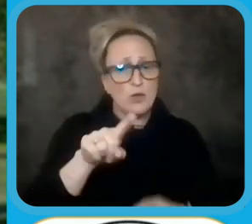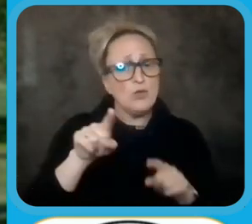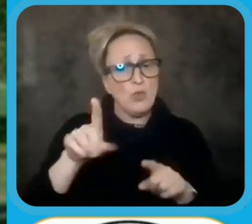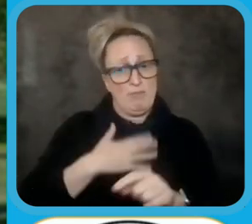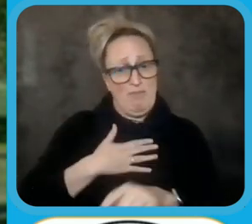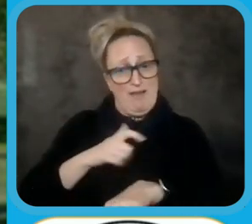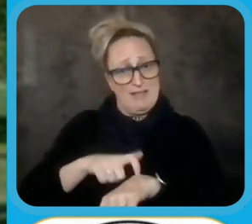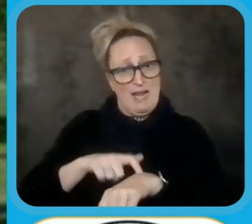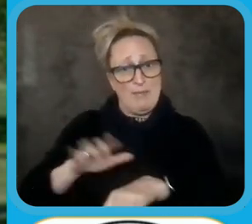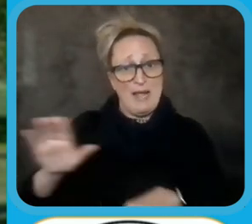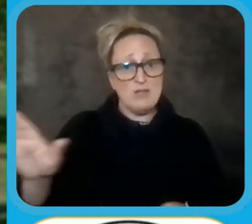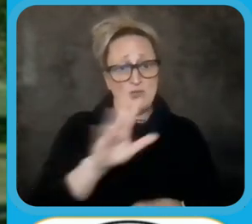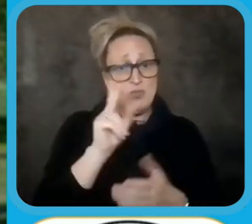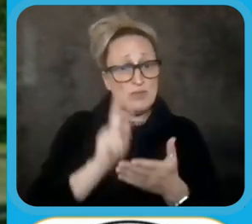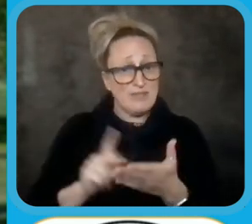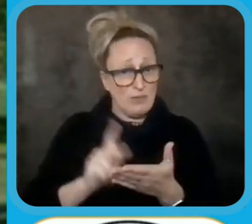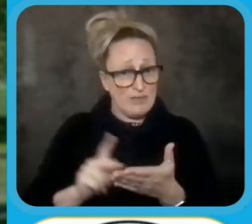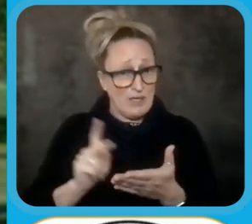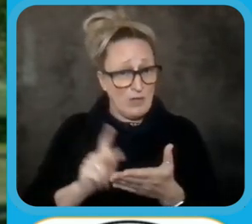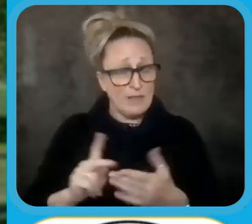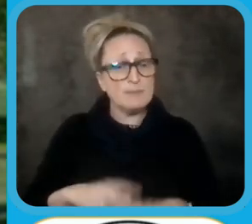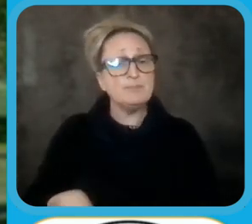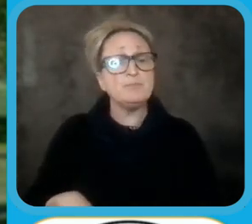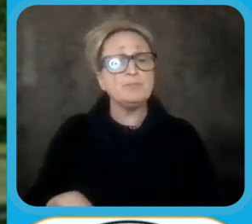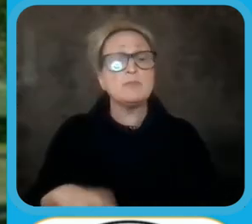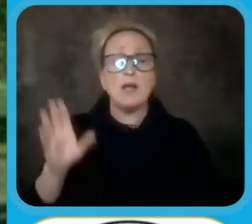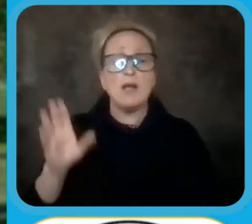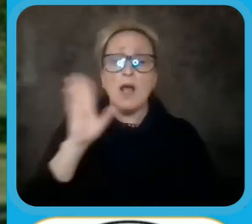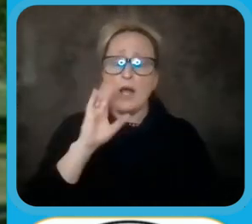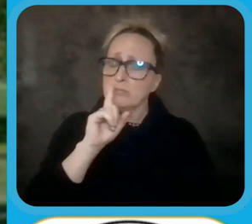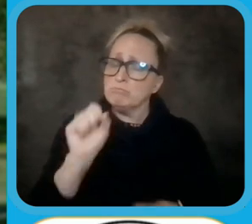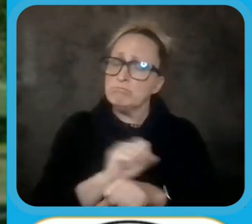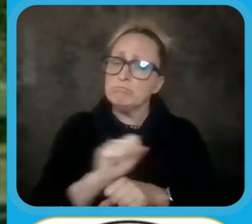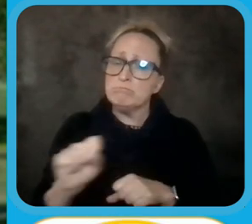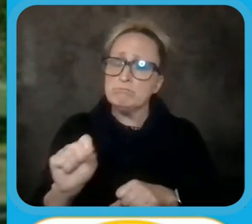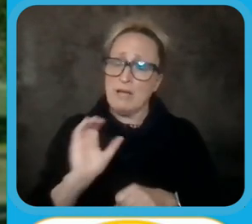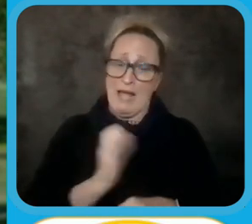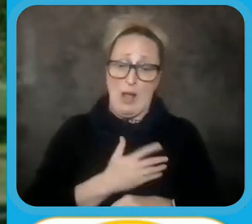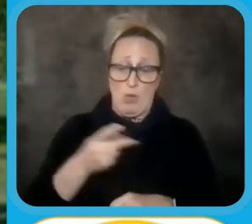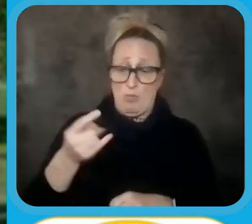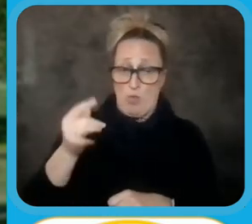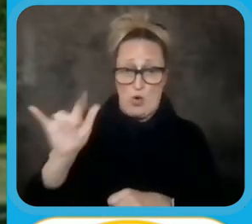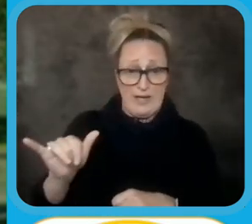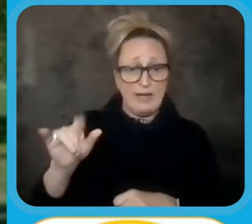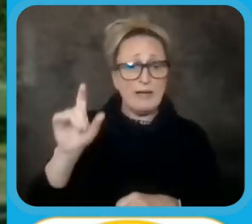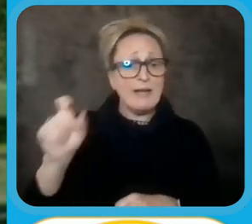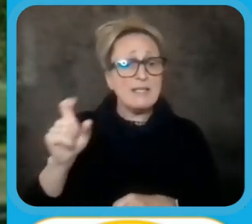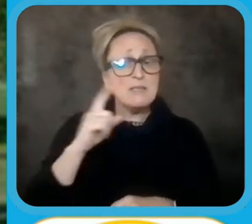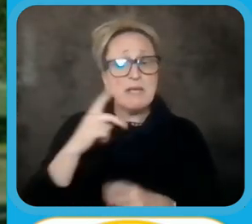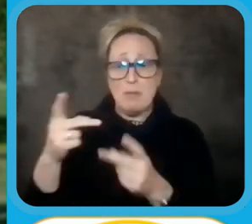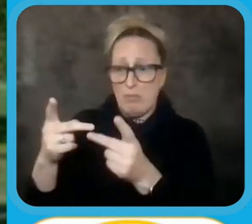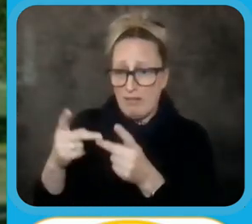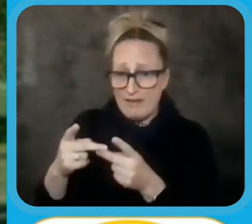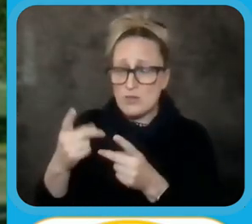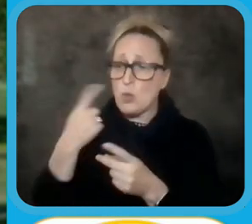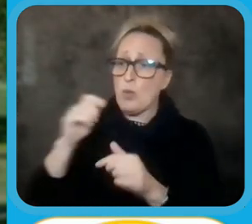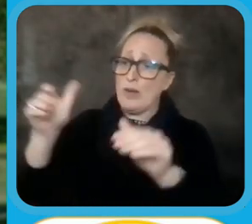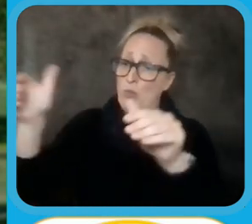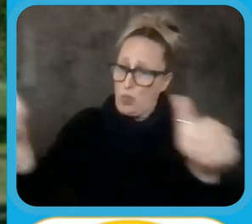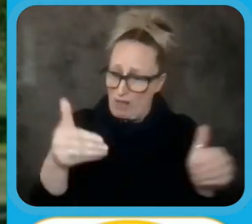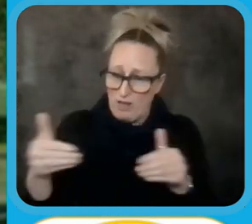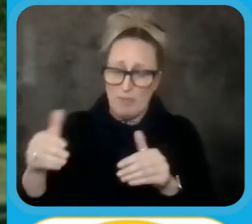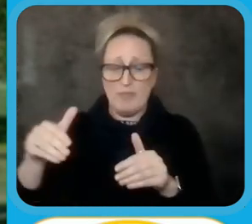as your secretary. And I know with certainty that our party needs to be a place where we welcome the next